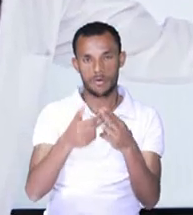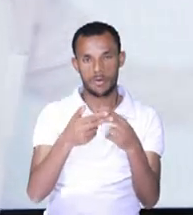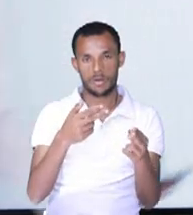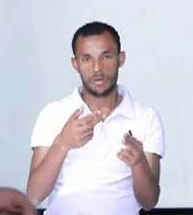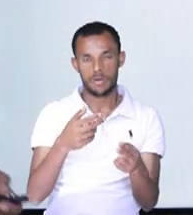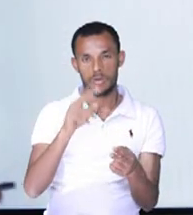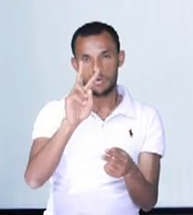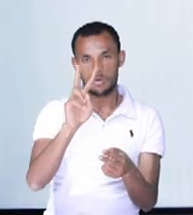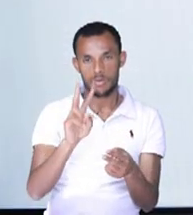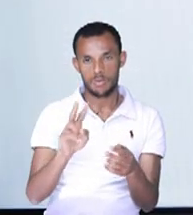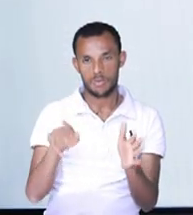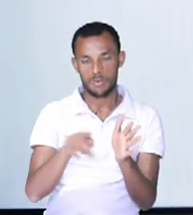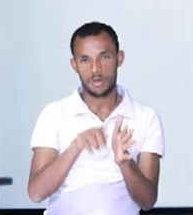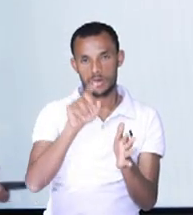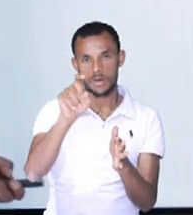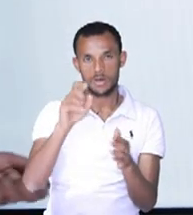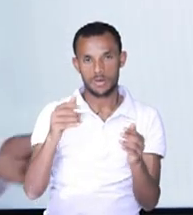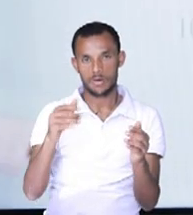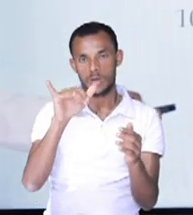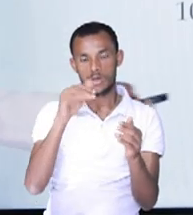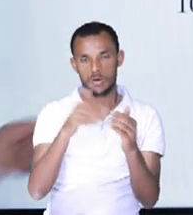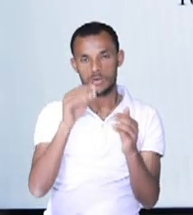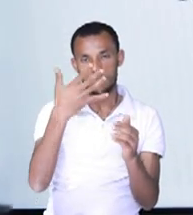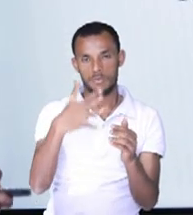times 2 minus xy is equal to 15.